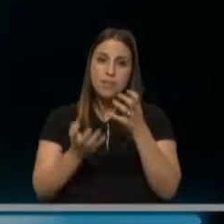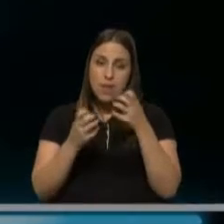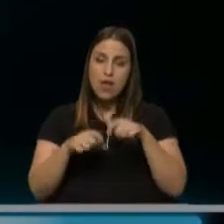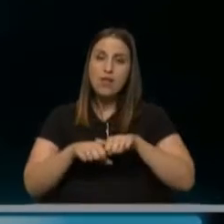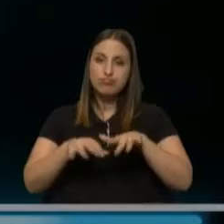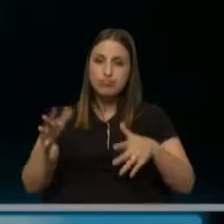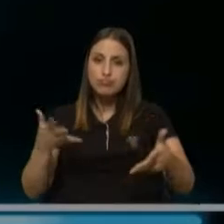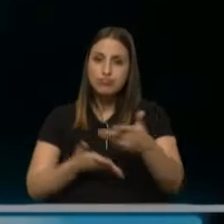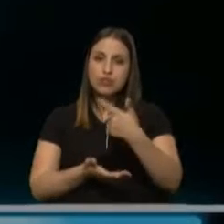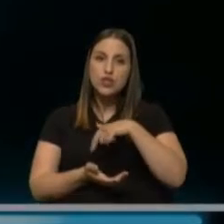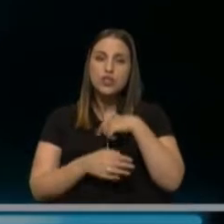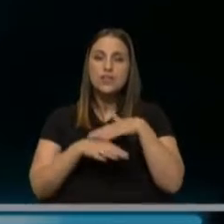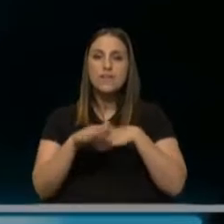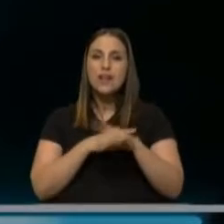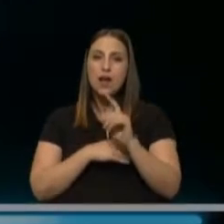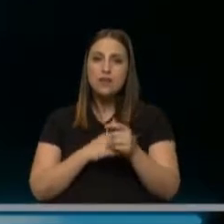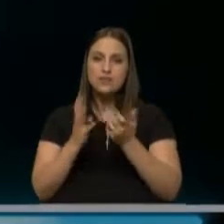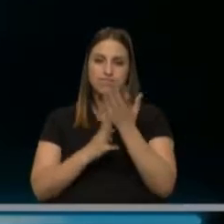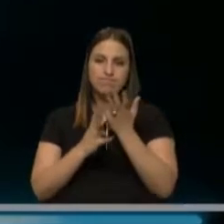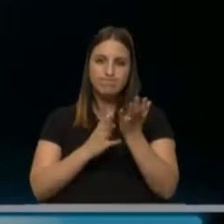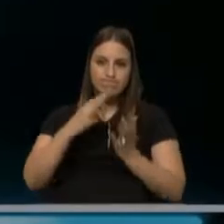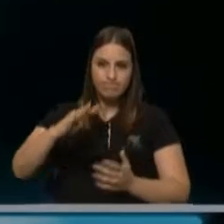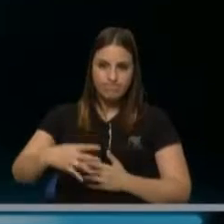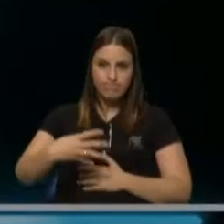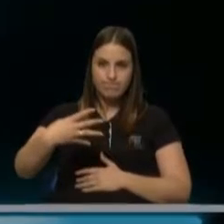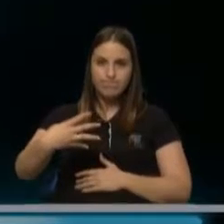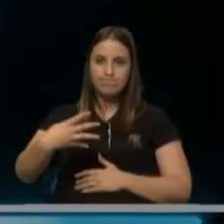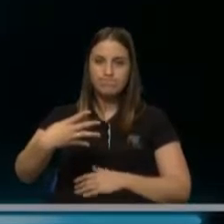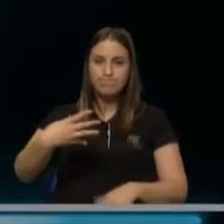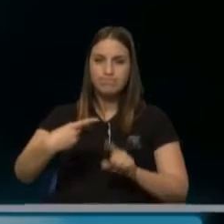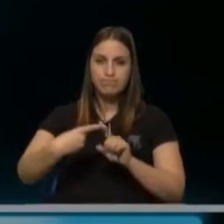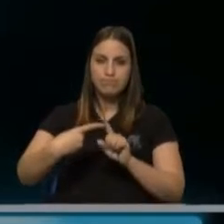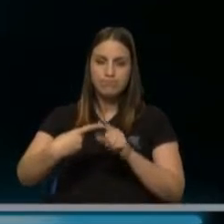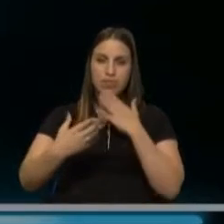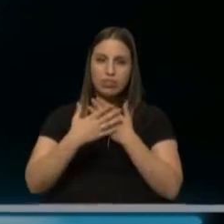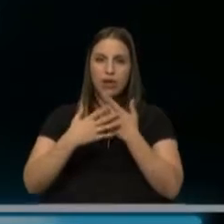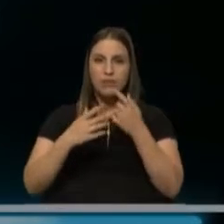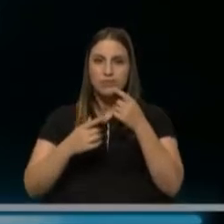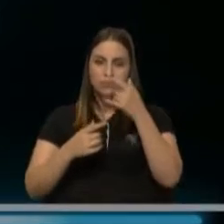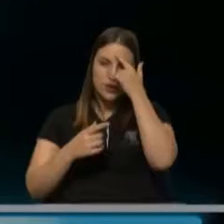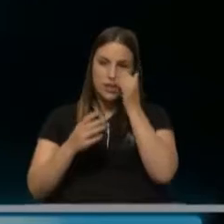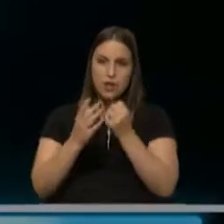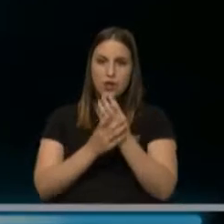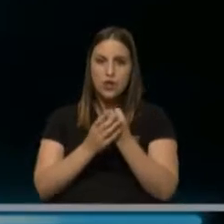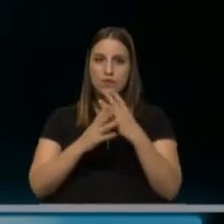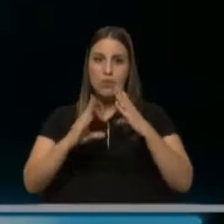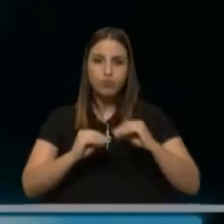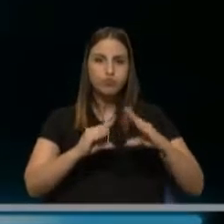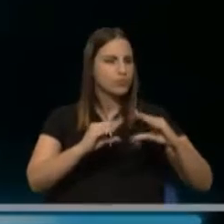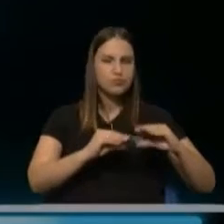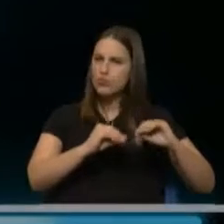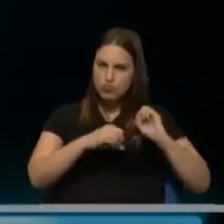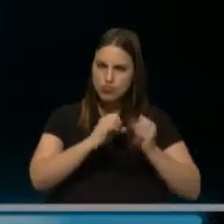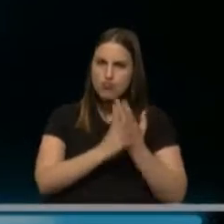we do in 4 directions. The first one, promoting renewable. On the energy supply